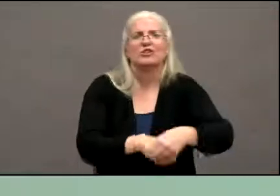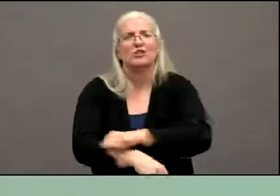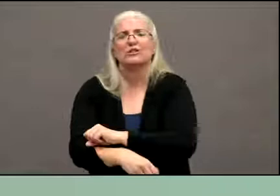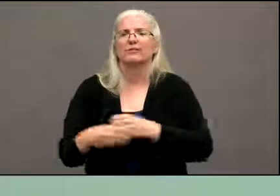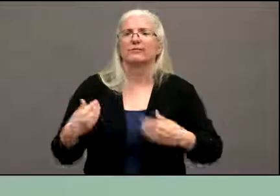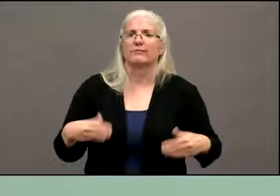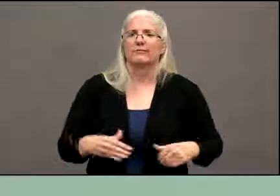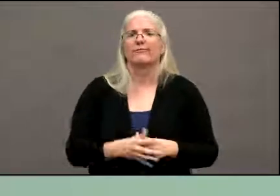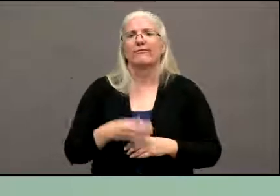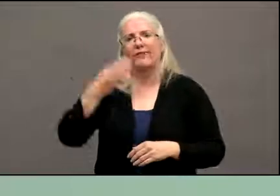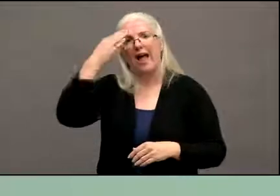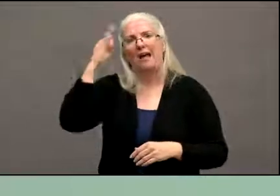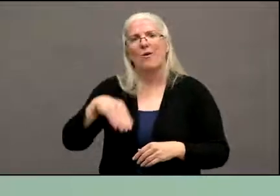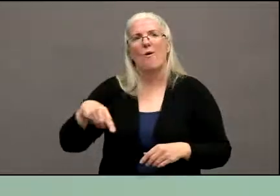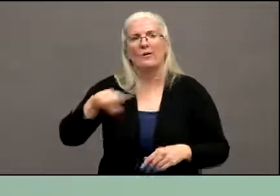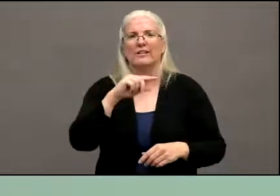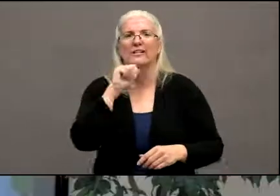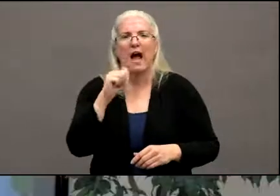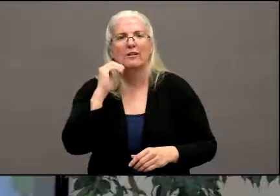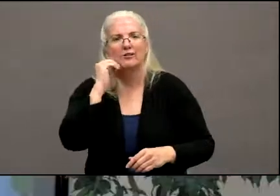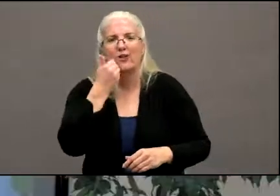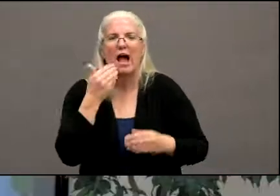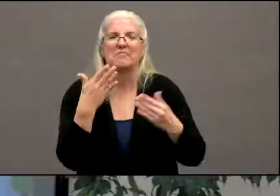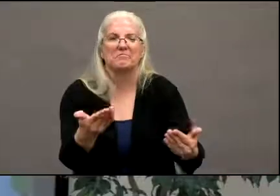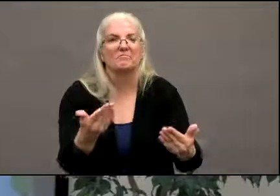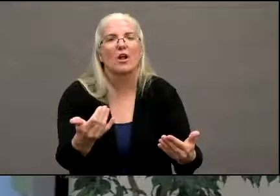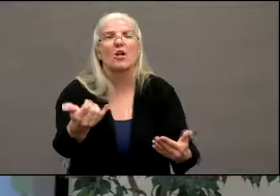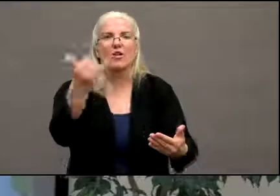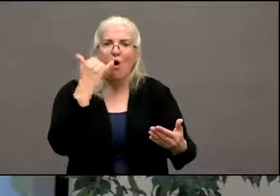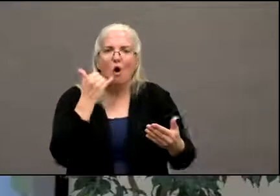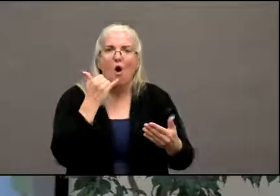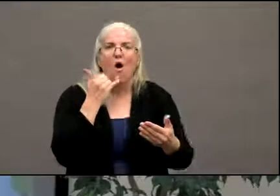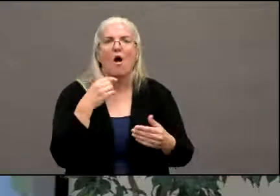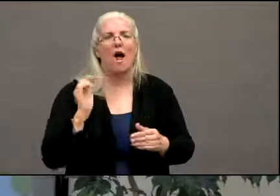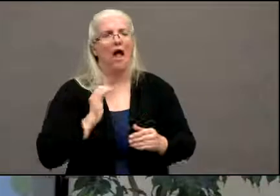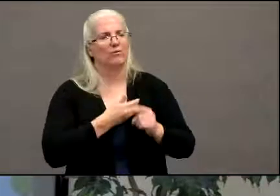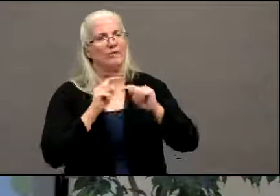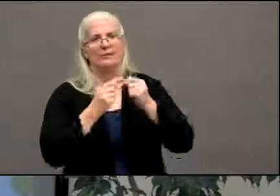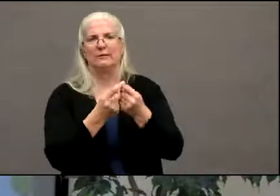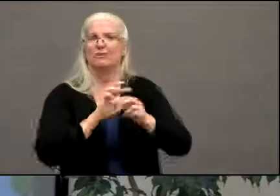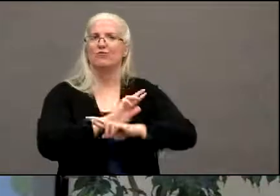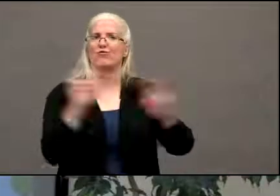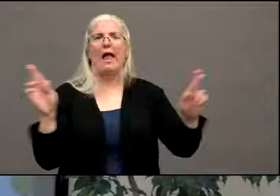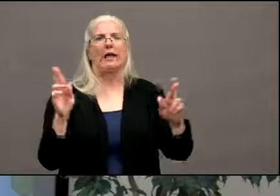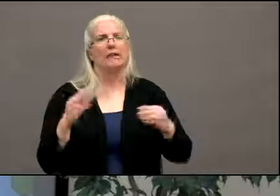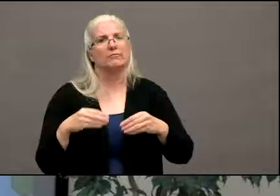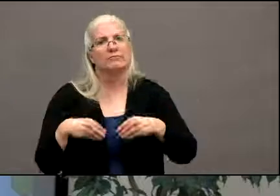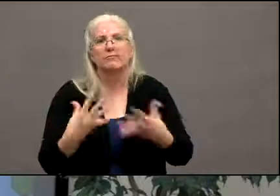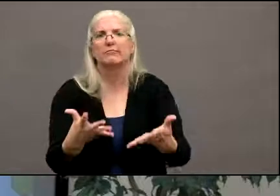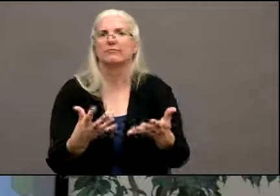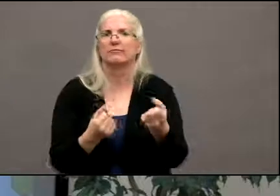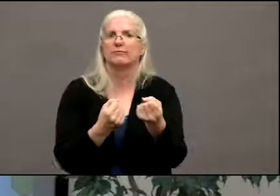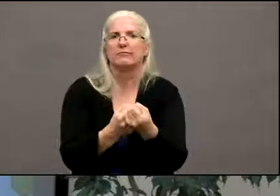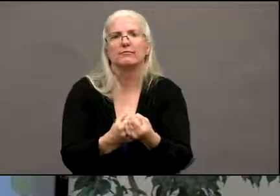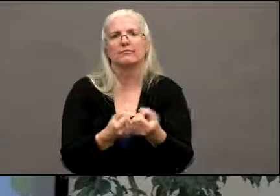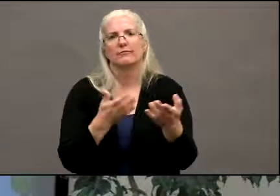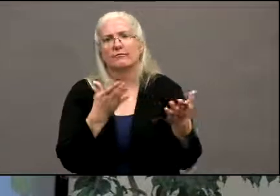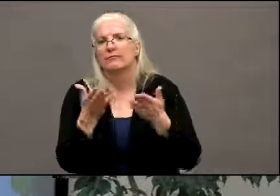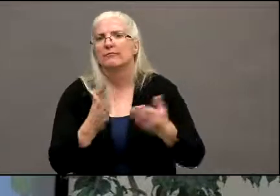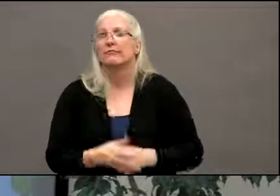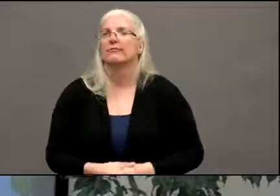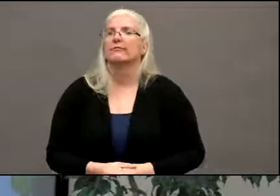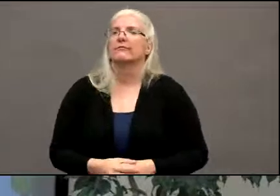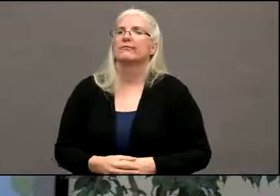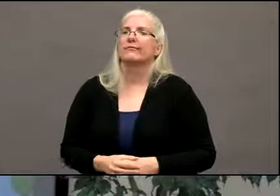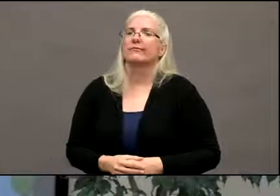So our team is on standby. Absolutely, and I know a lot of people are expecting, myself. I looked at the